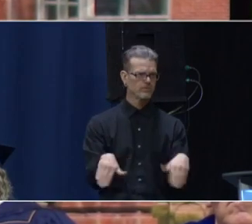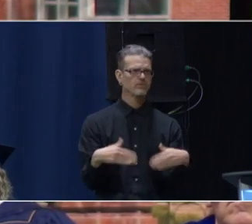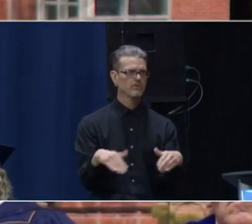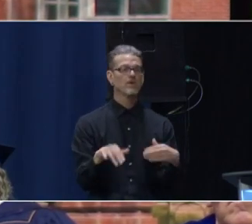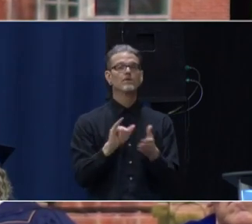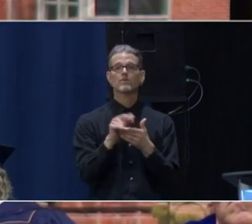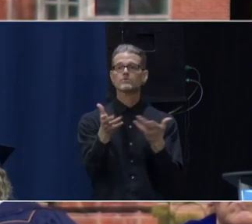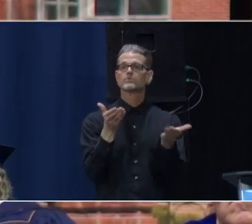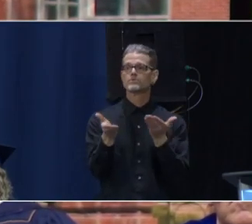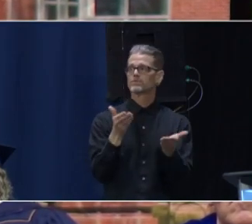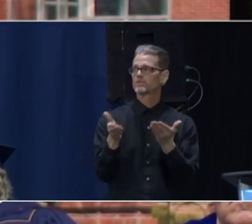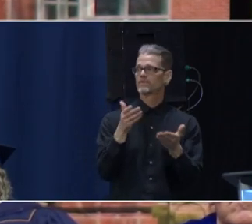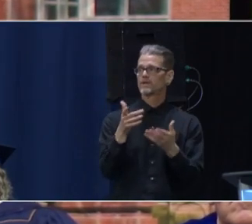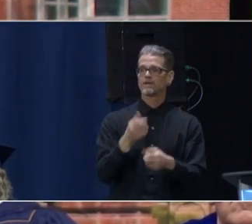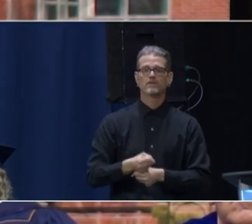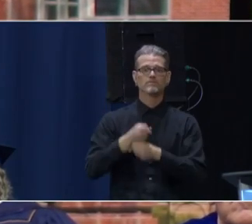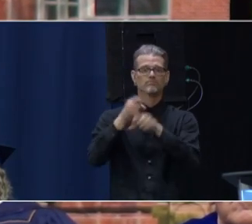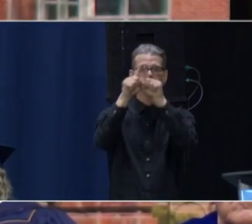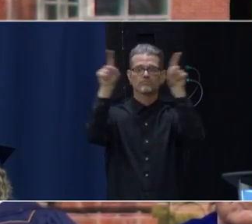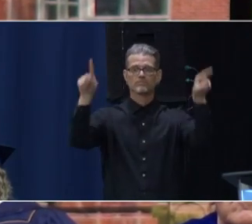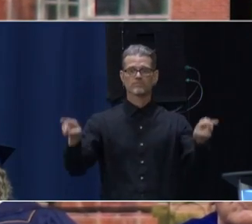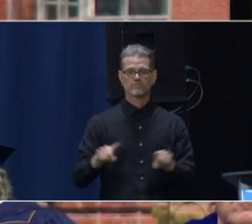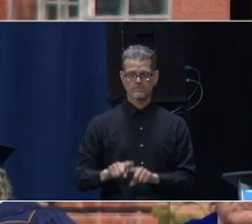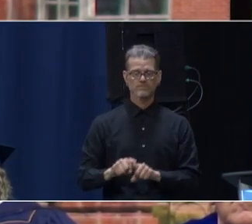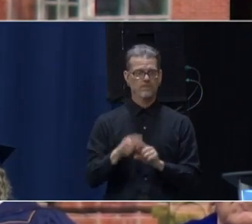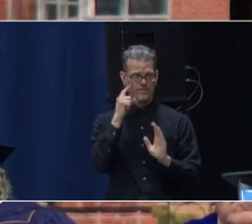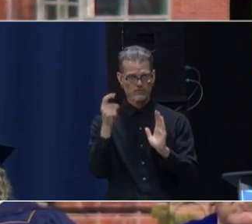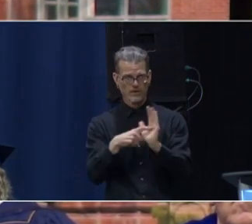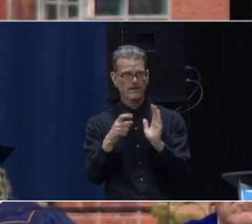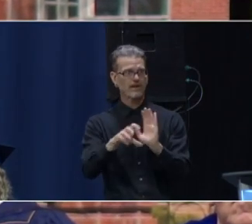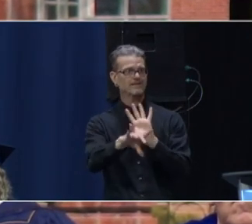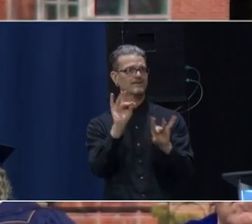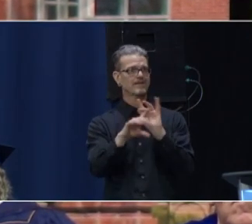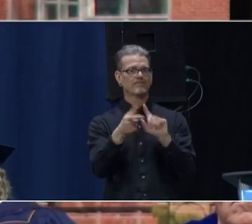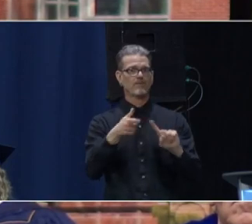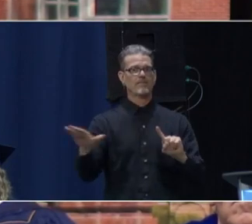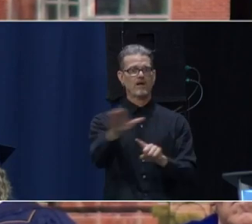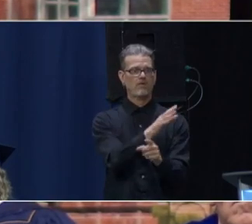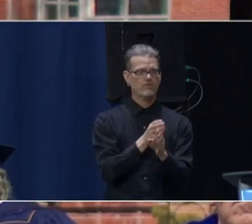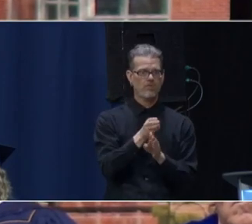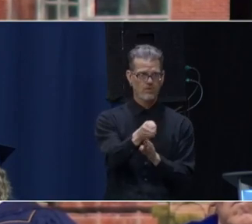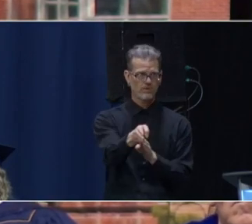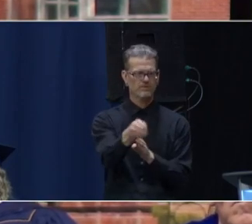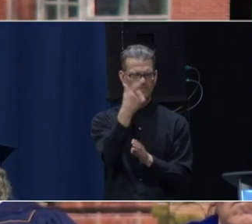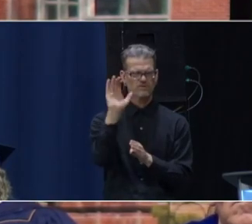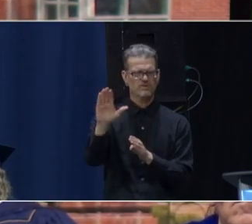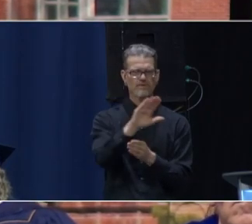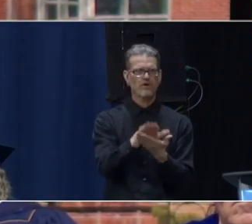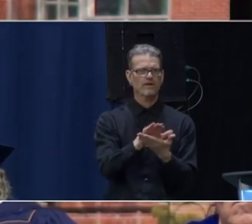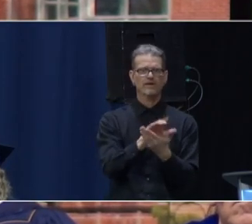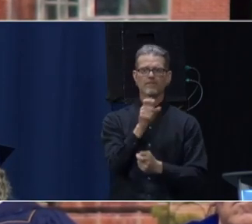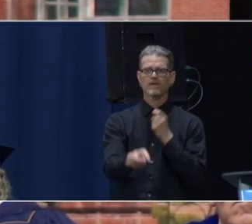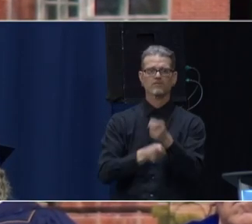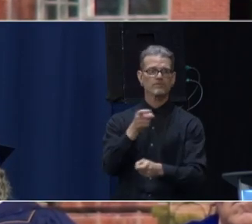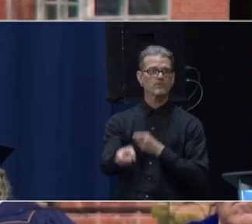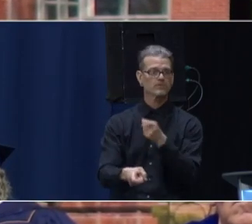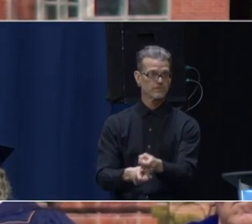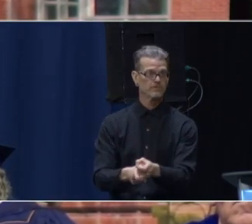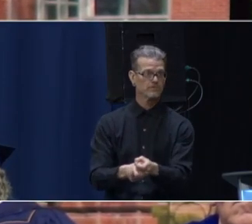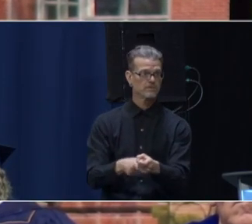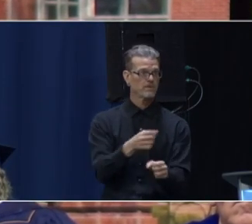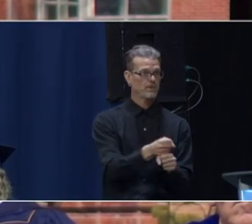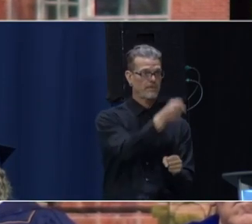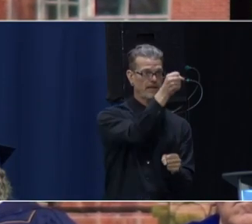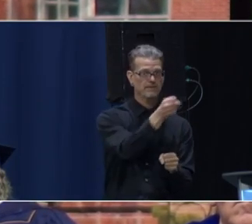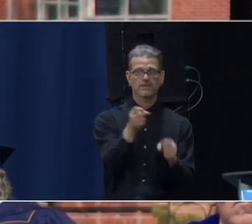as banner bearers today have been recognized and selected by their colleges based upon their academic contributions. Would our mace and